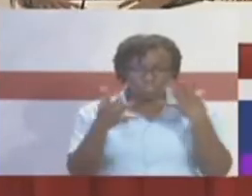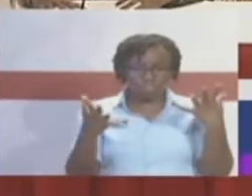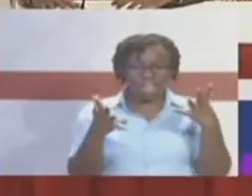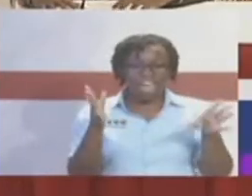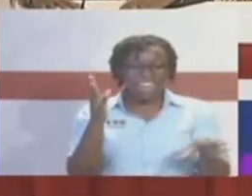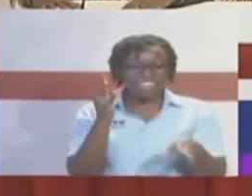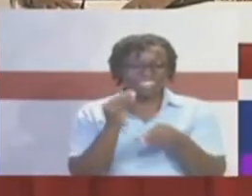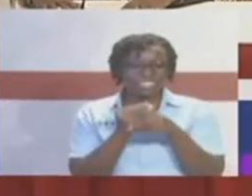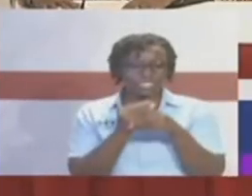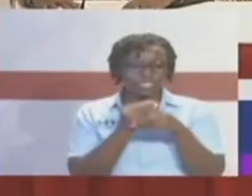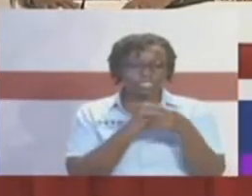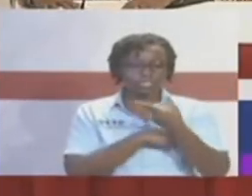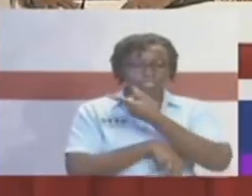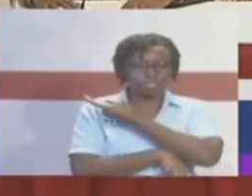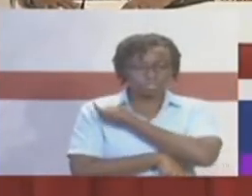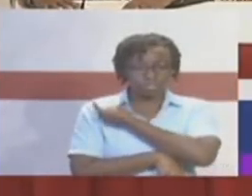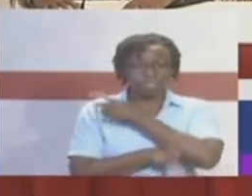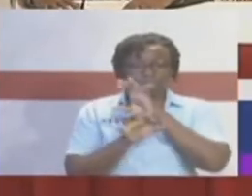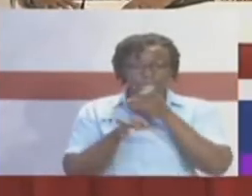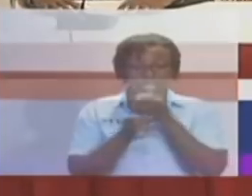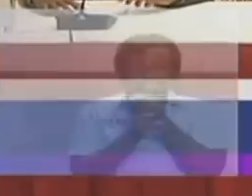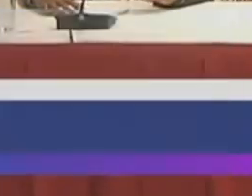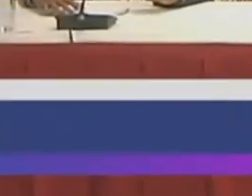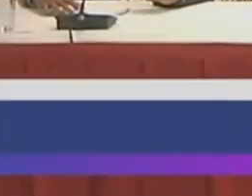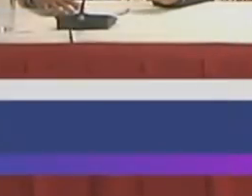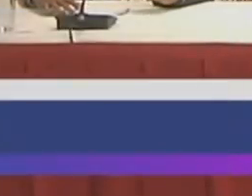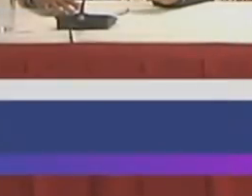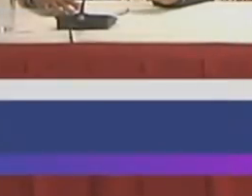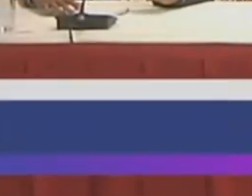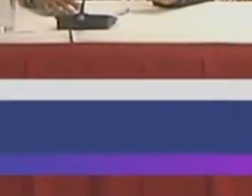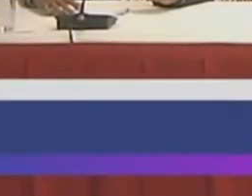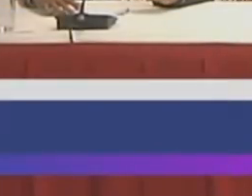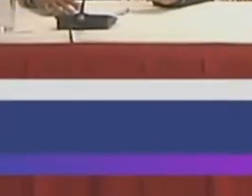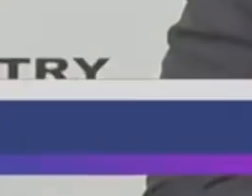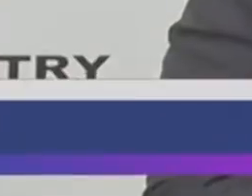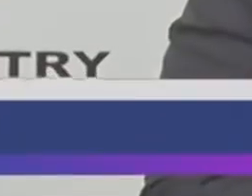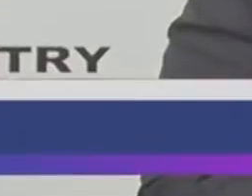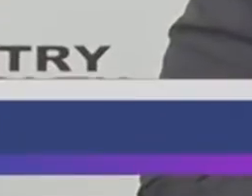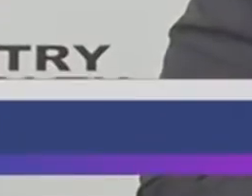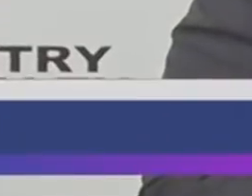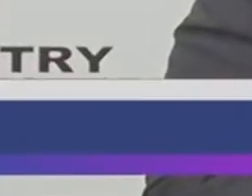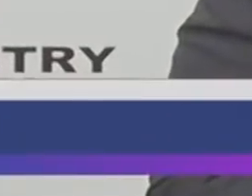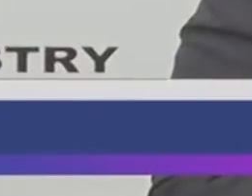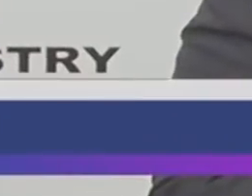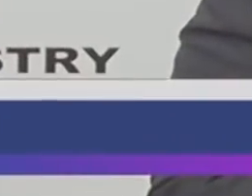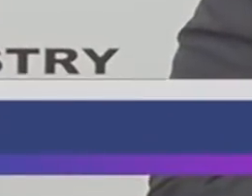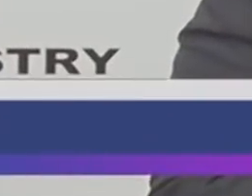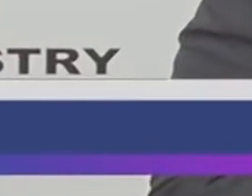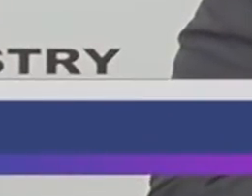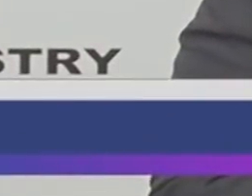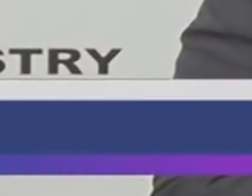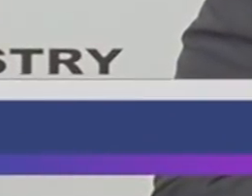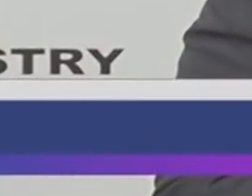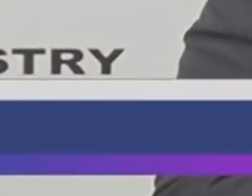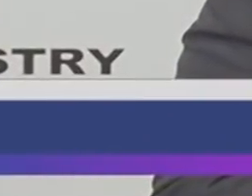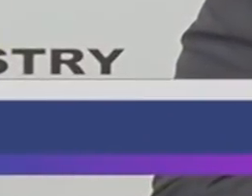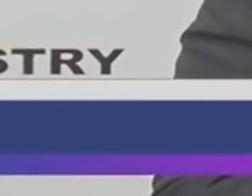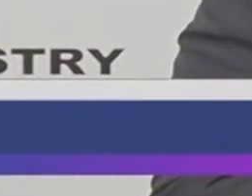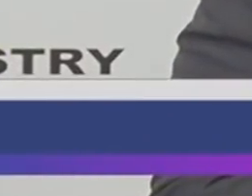vaccine has been available for fully vaccinated elderly and immunocompromised persons since